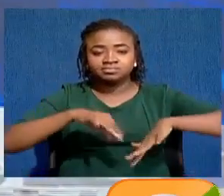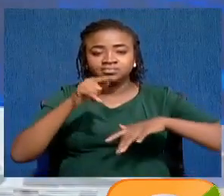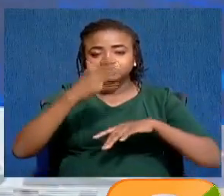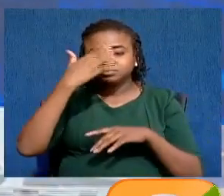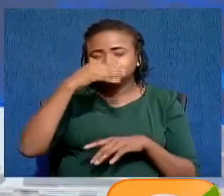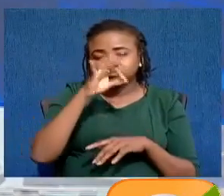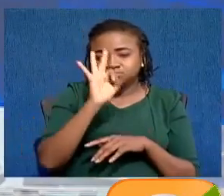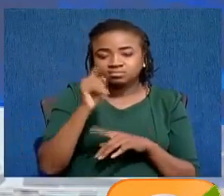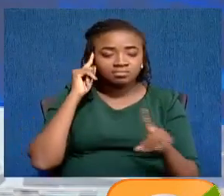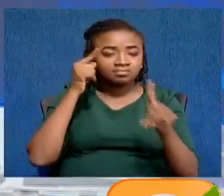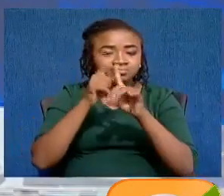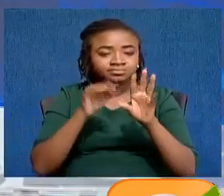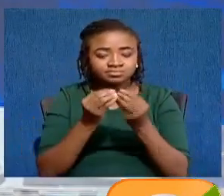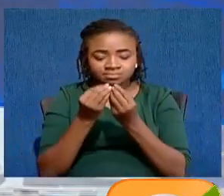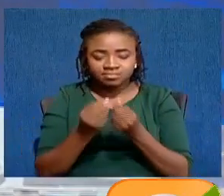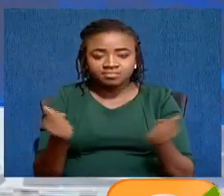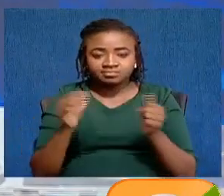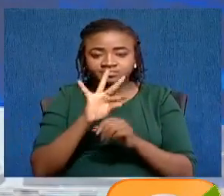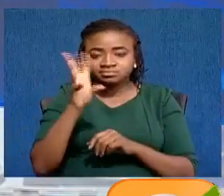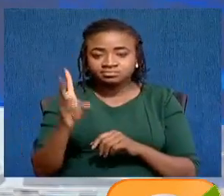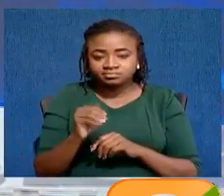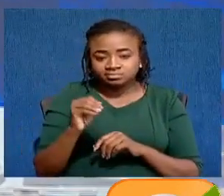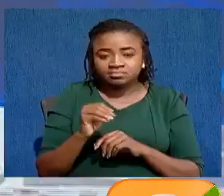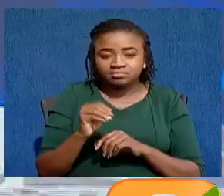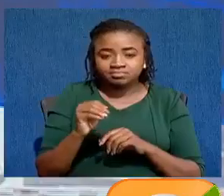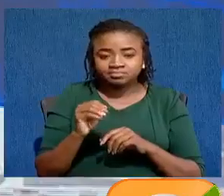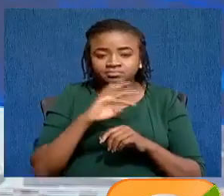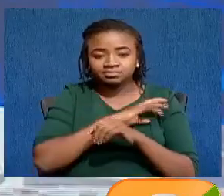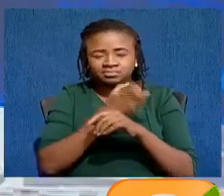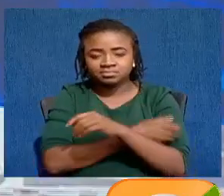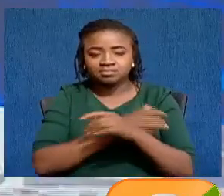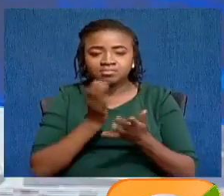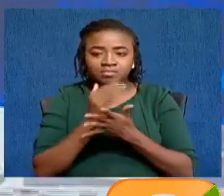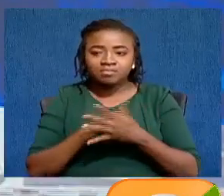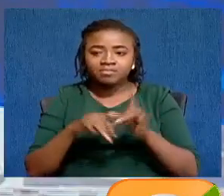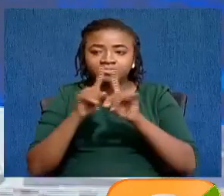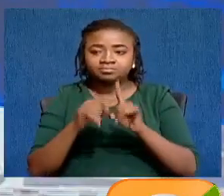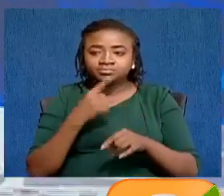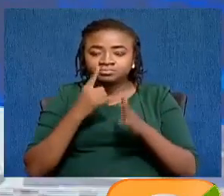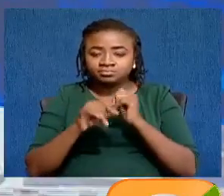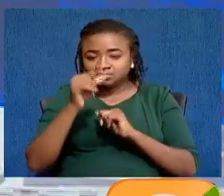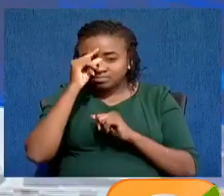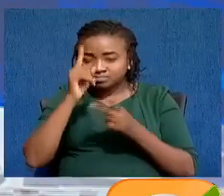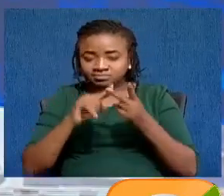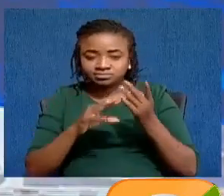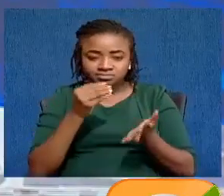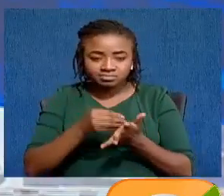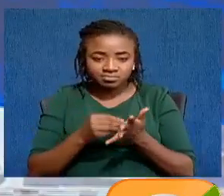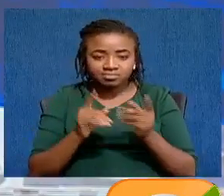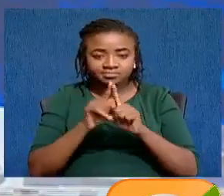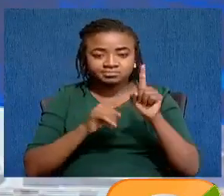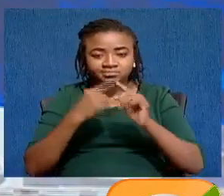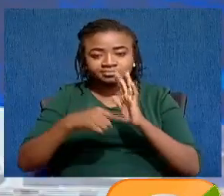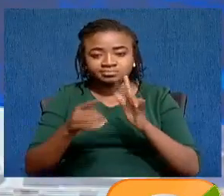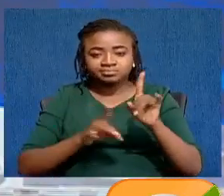event aimed at addressing Africa's energy future. The conference brings together governments, financiers, innovators and industry leaders